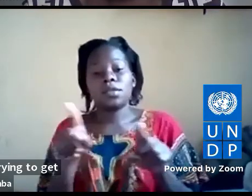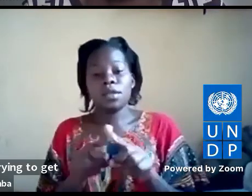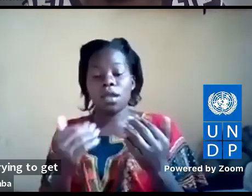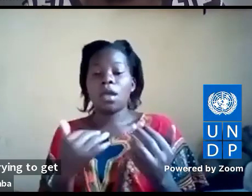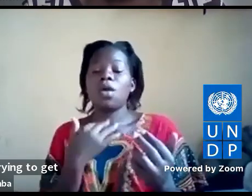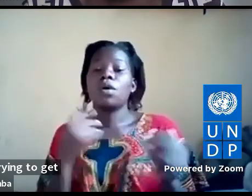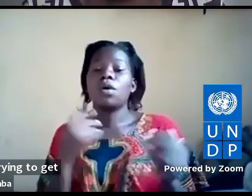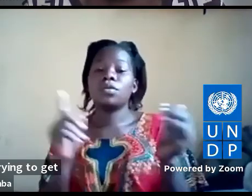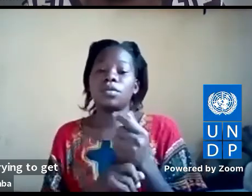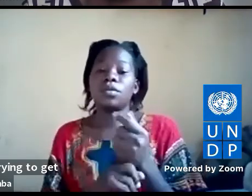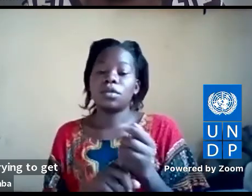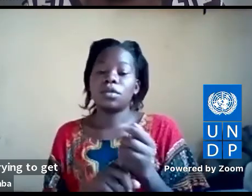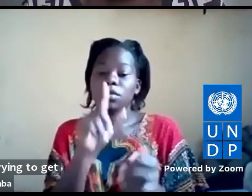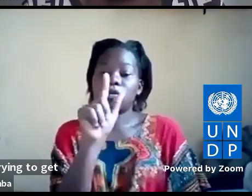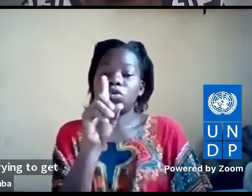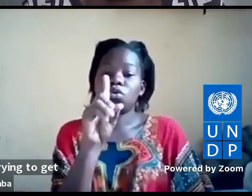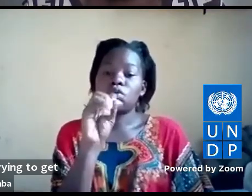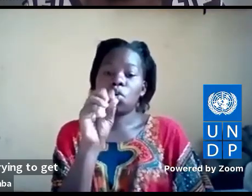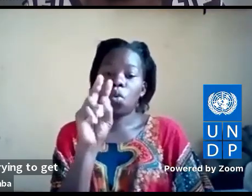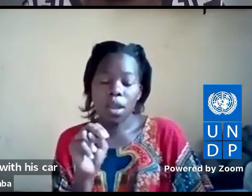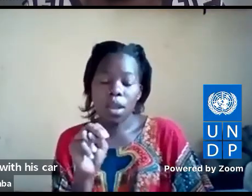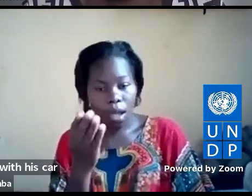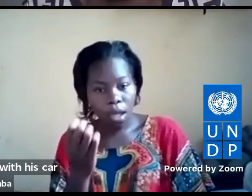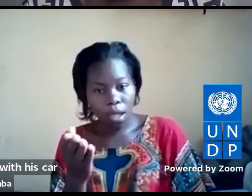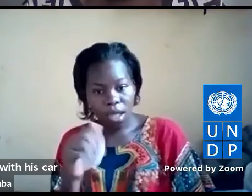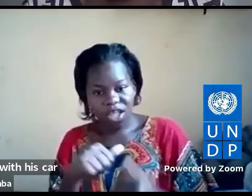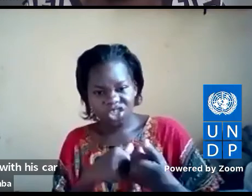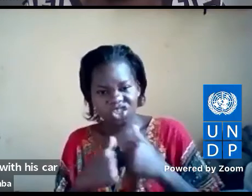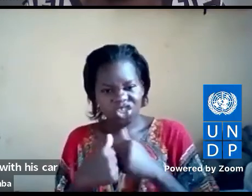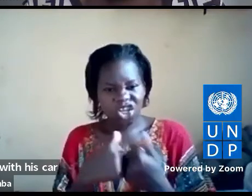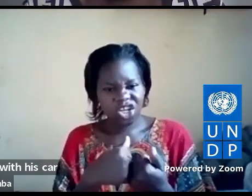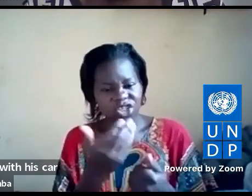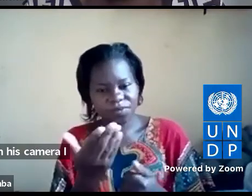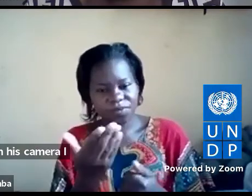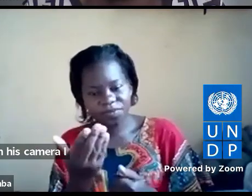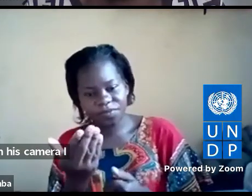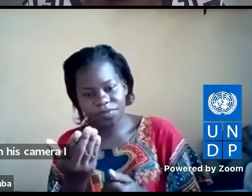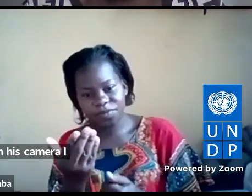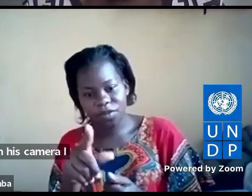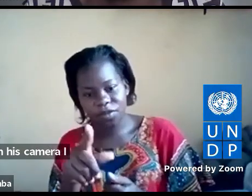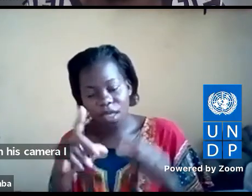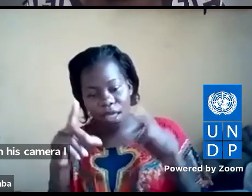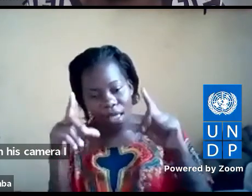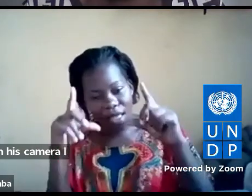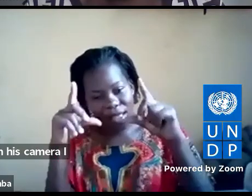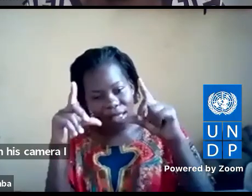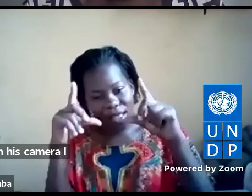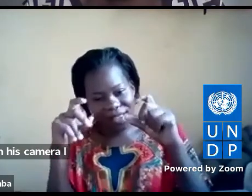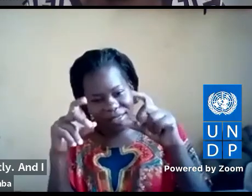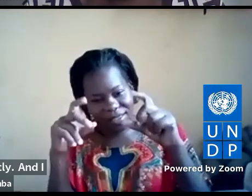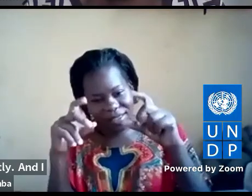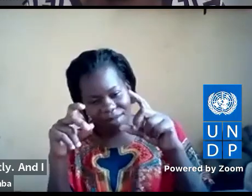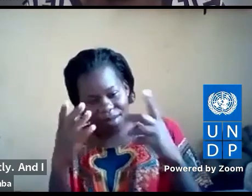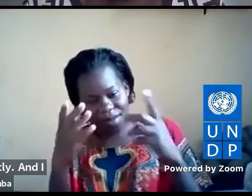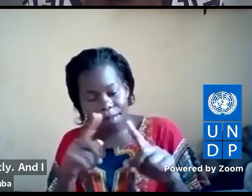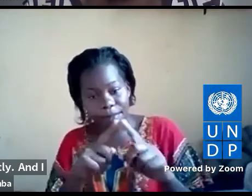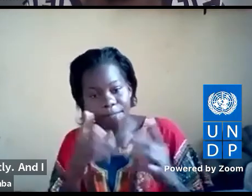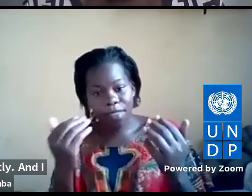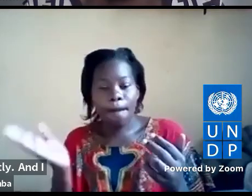a challenge with his camera, I think, if I'm not mistaken. So he is going to get back on very shortly. And I think